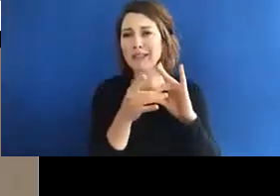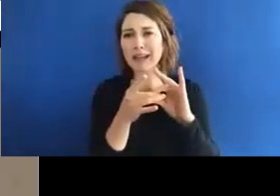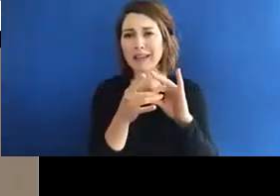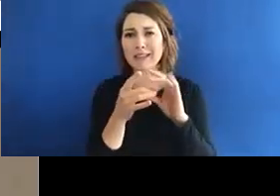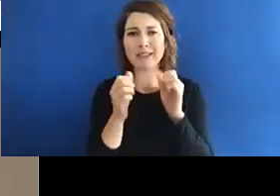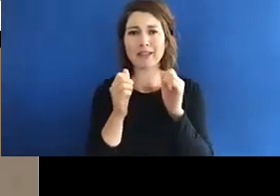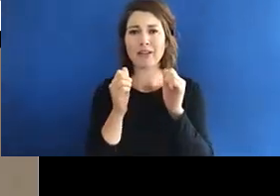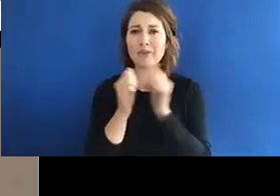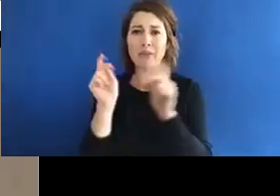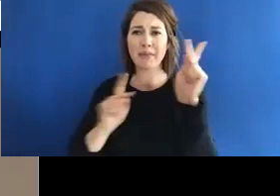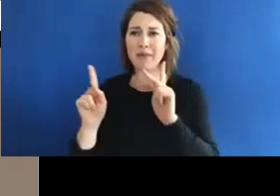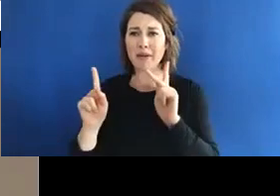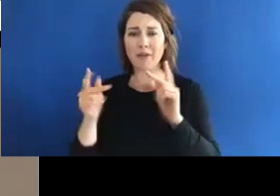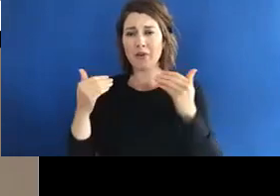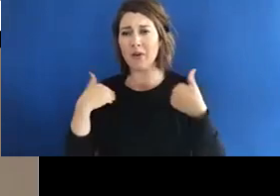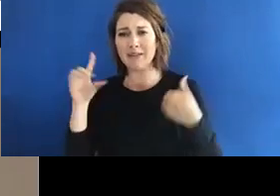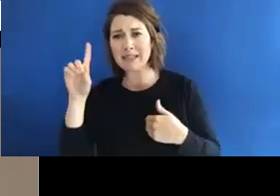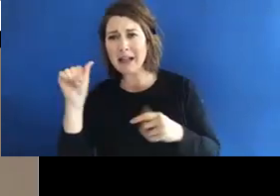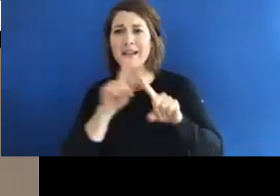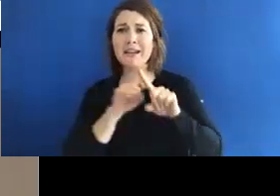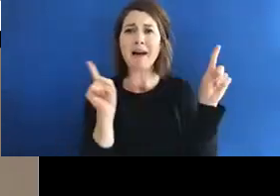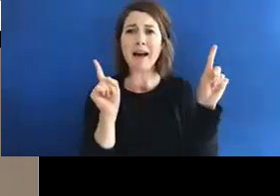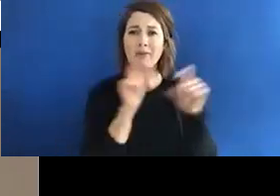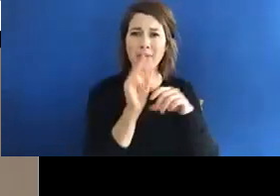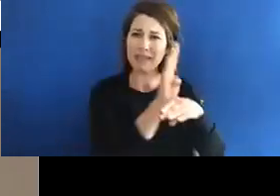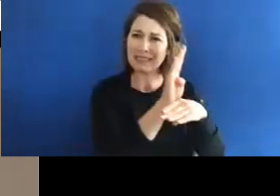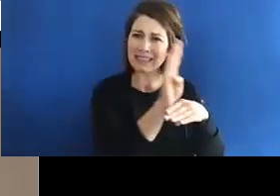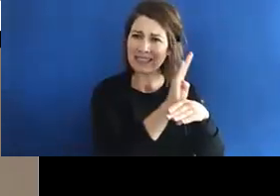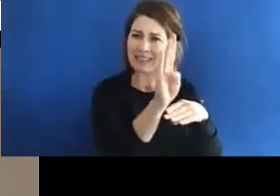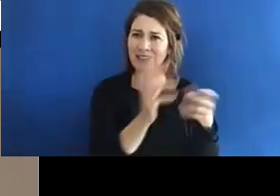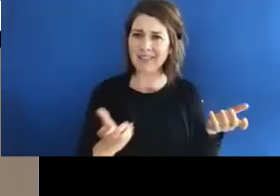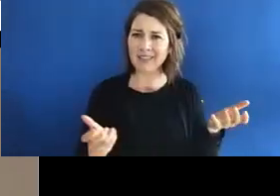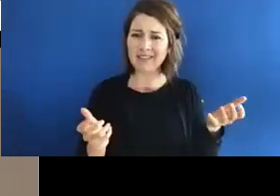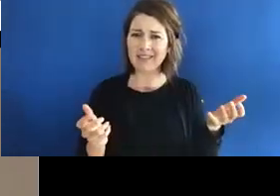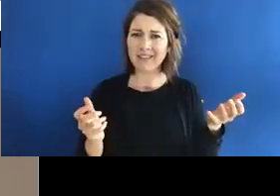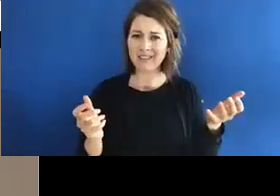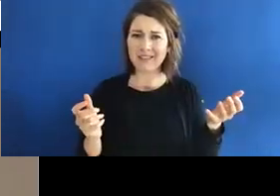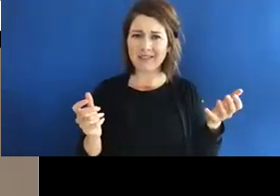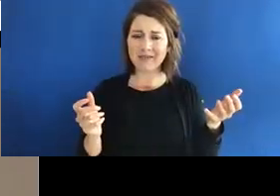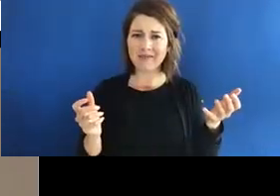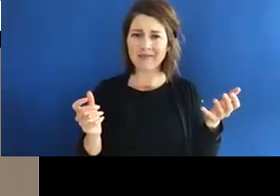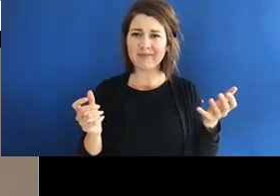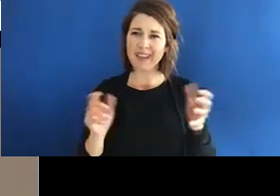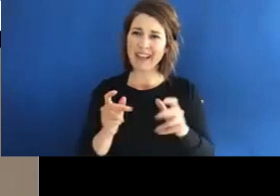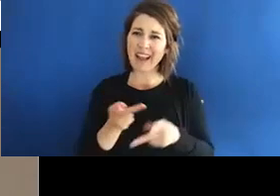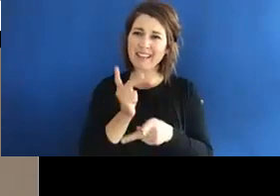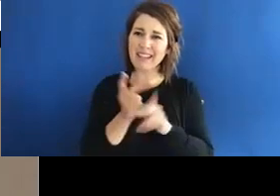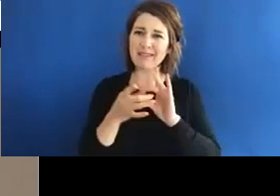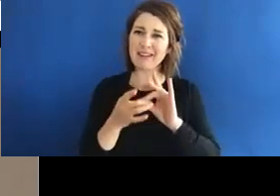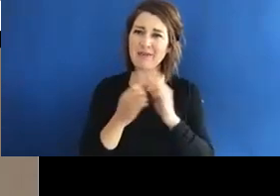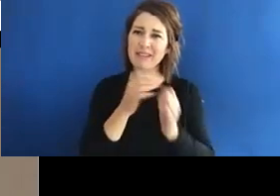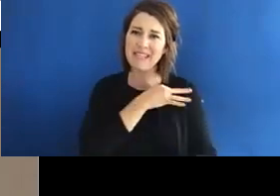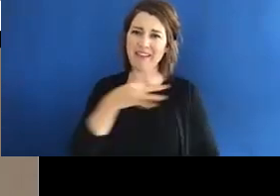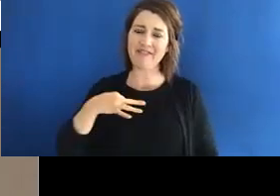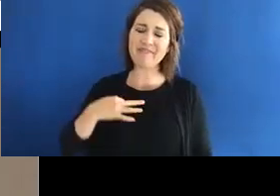disabilities, but also businesses. We have a dual customer focus. But importantly, stay connected to your staff as well.